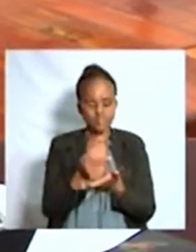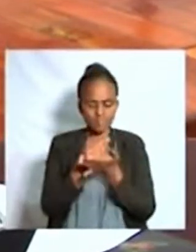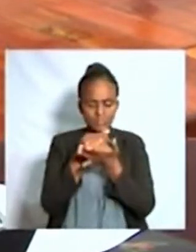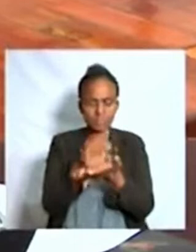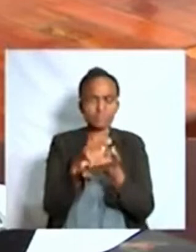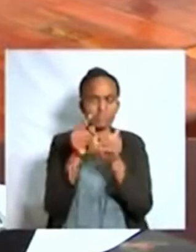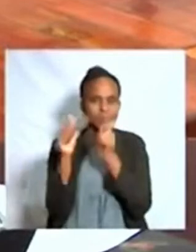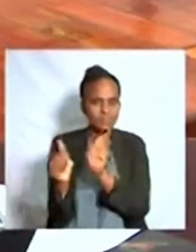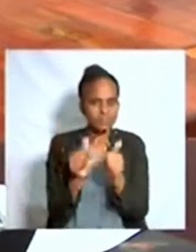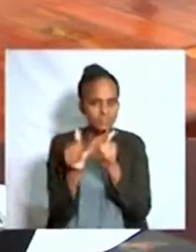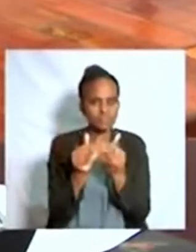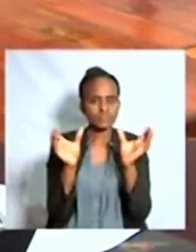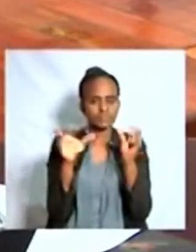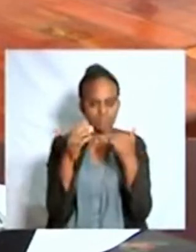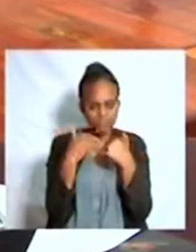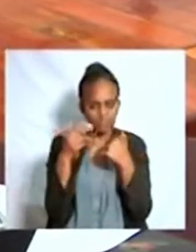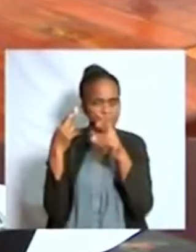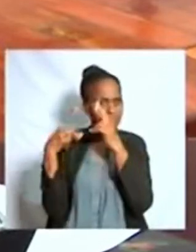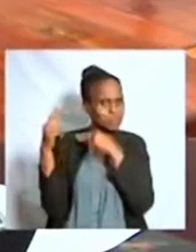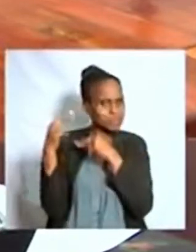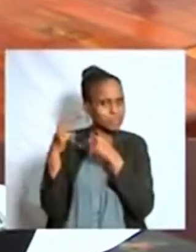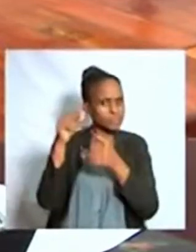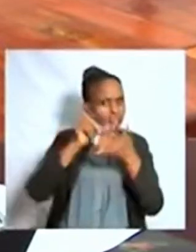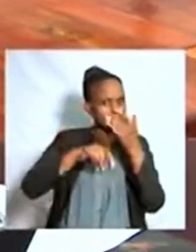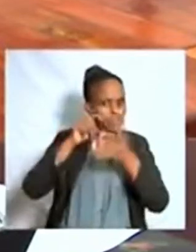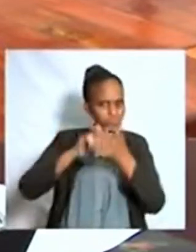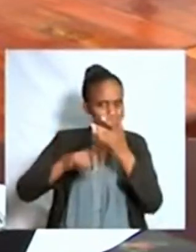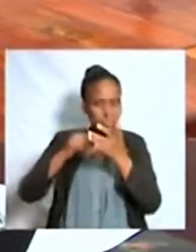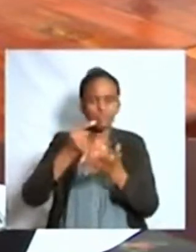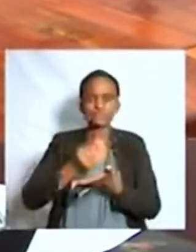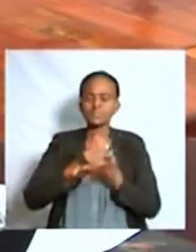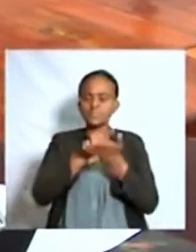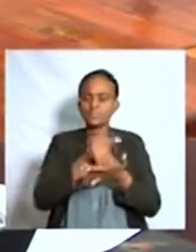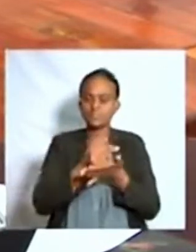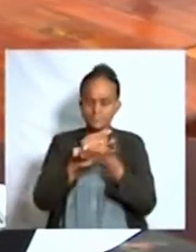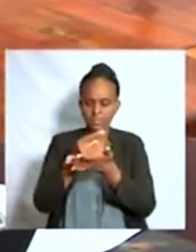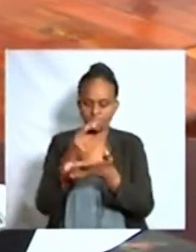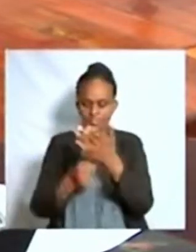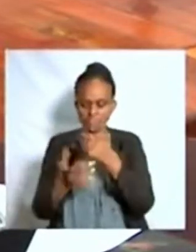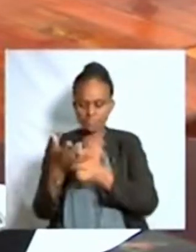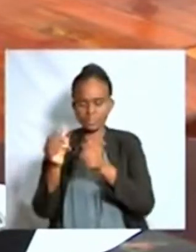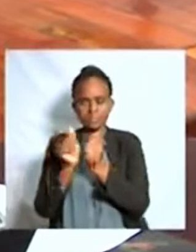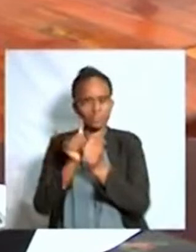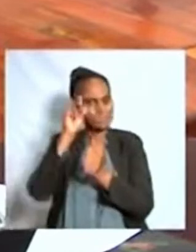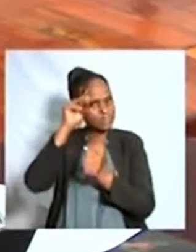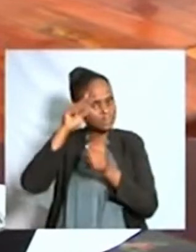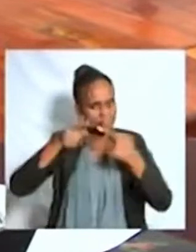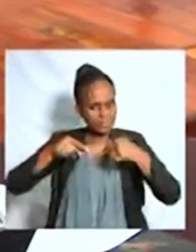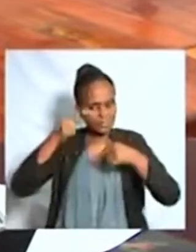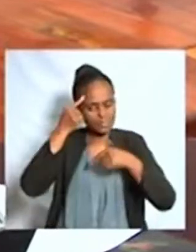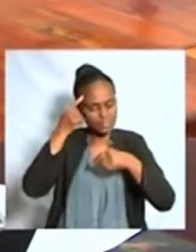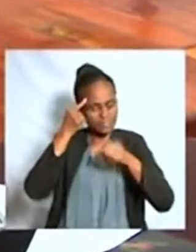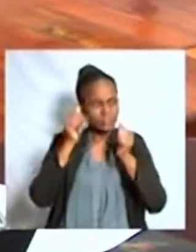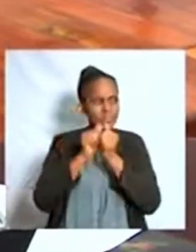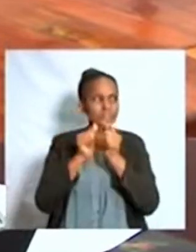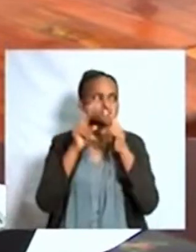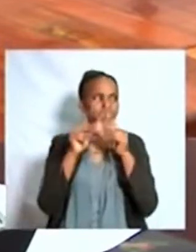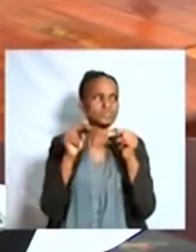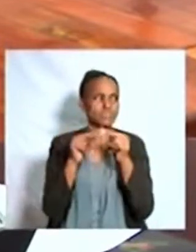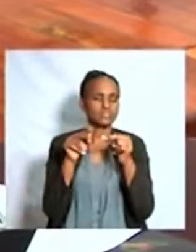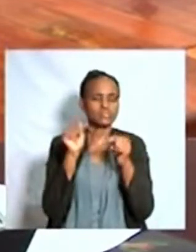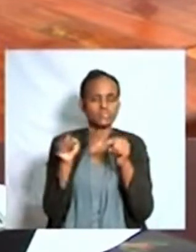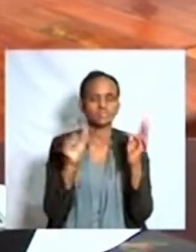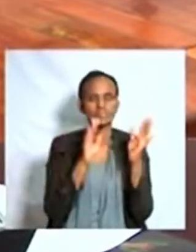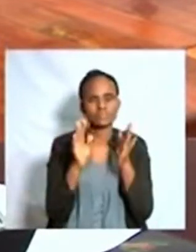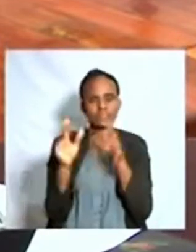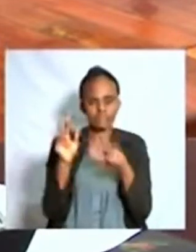action taken, Chair, is that the Council has revised the figure of the grant in lieu of rates in consultation with the Ministry of Local Government and Rural Development. As a remedial